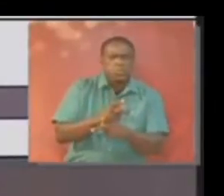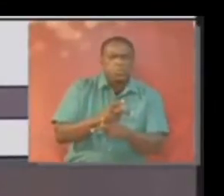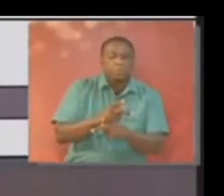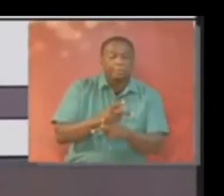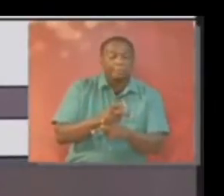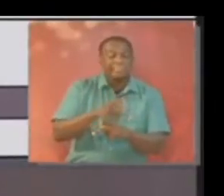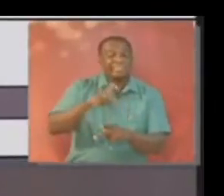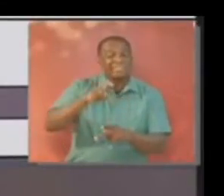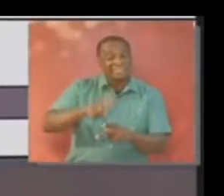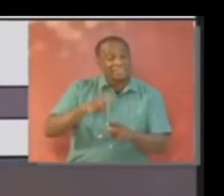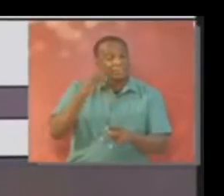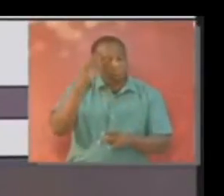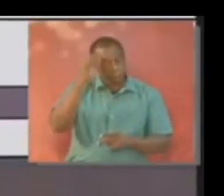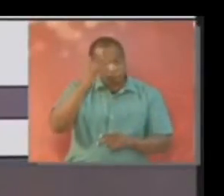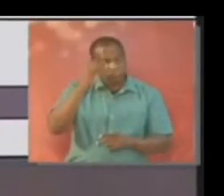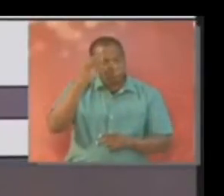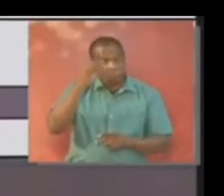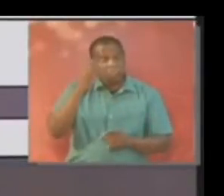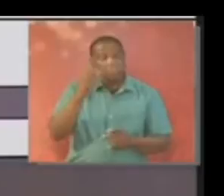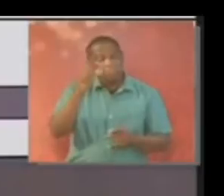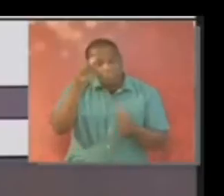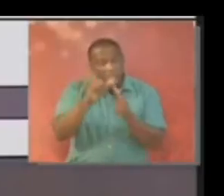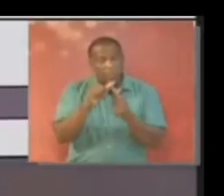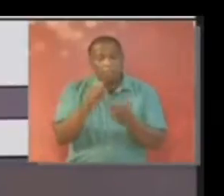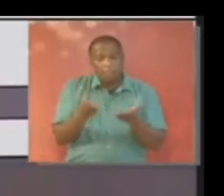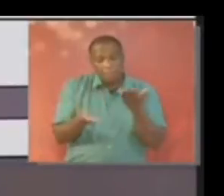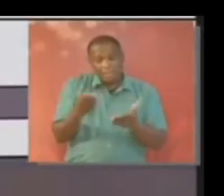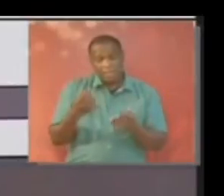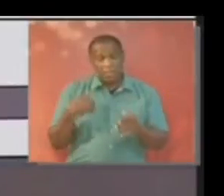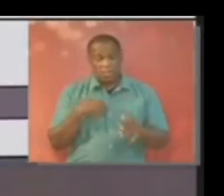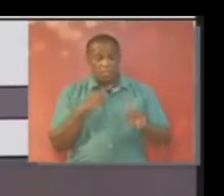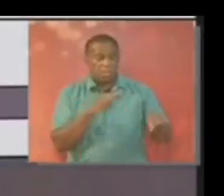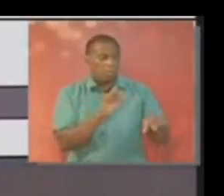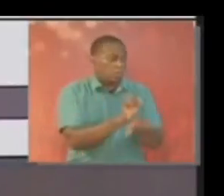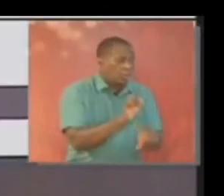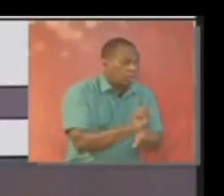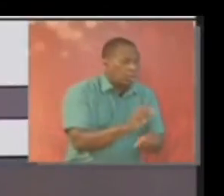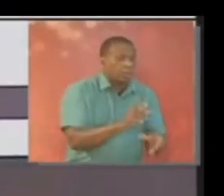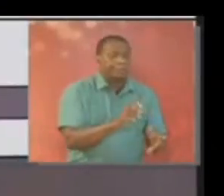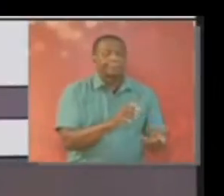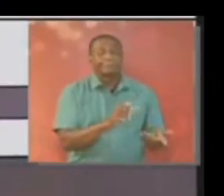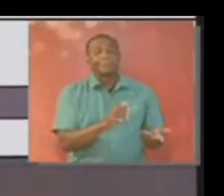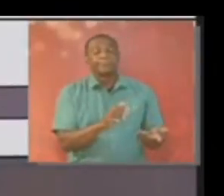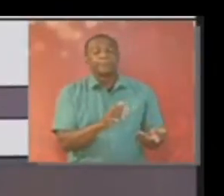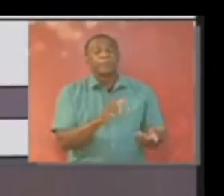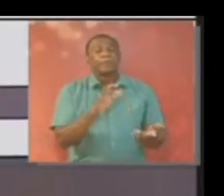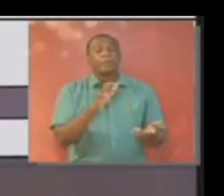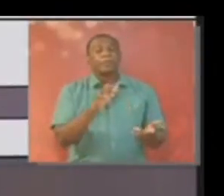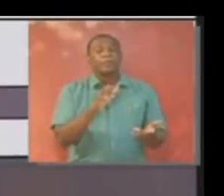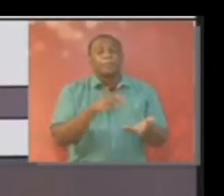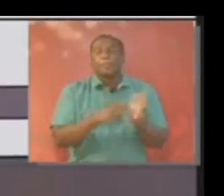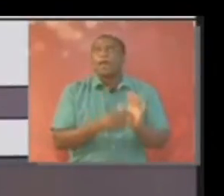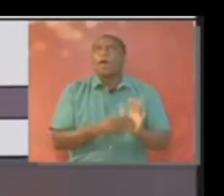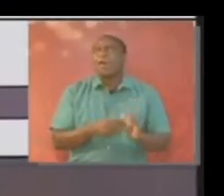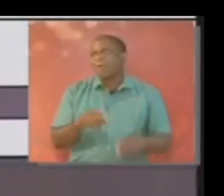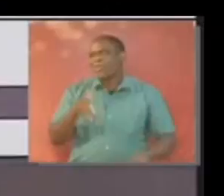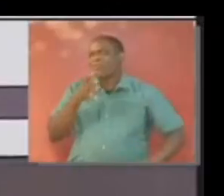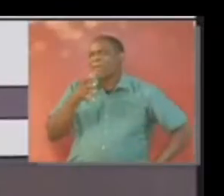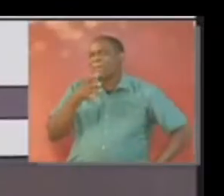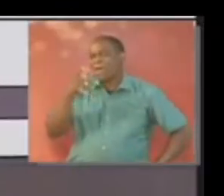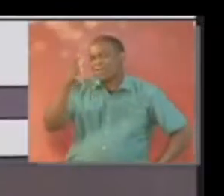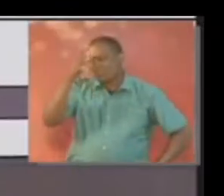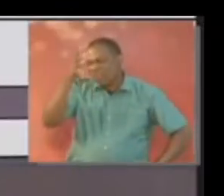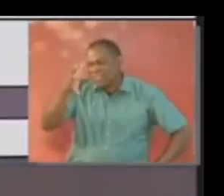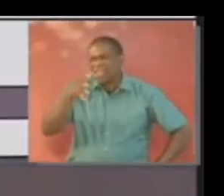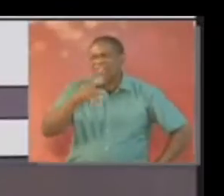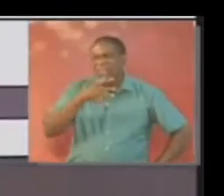may not be able to be cared for by us. Postpone visits to the grandparents and the elderly relatives who are at increased risk for severe illness. So this